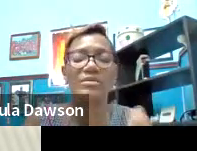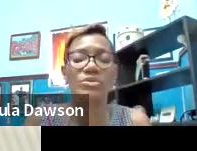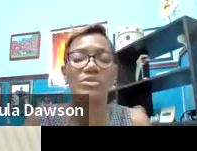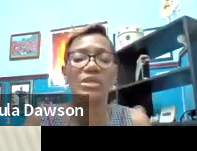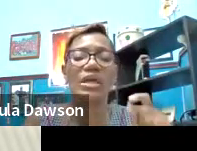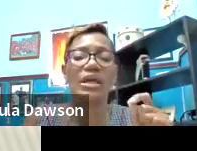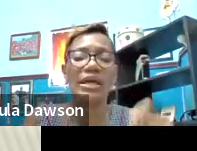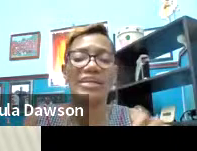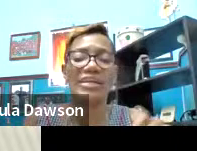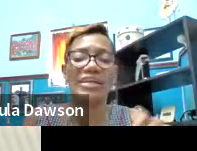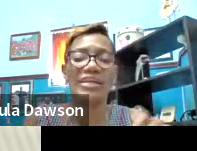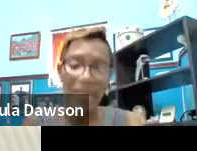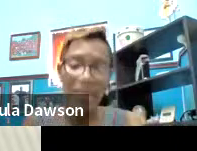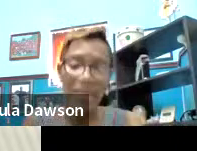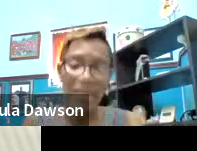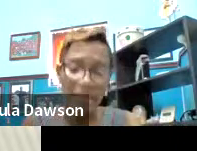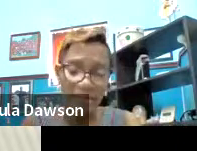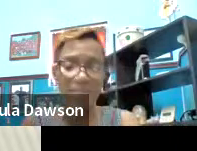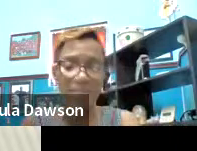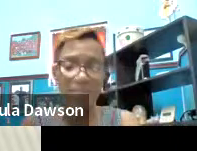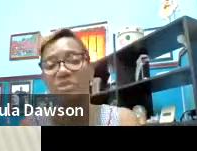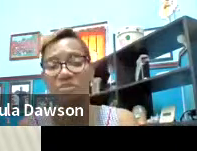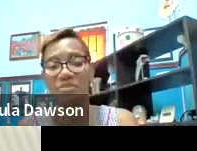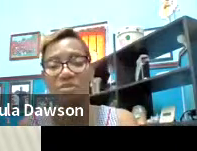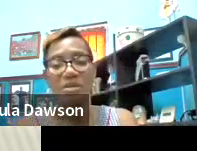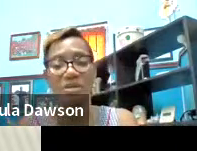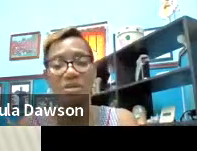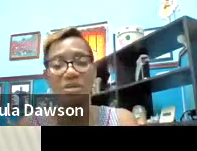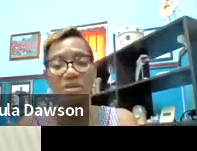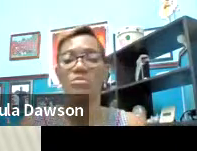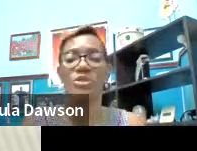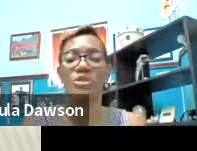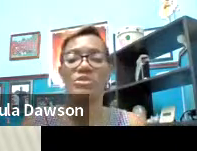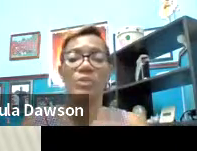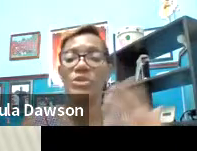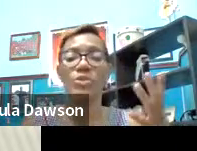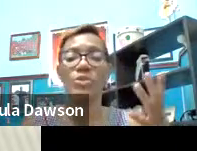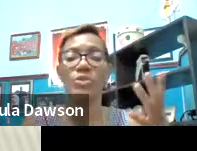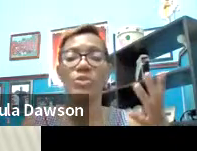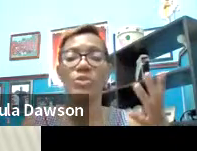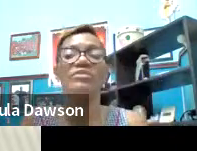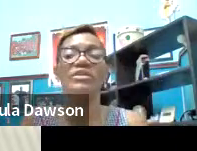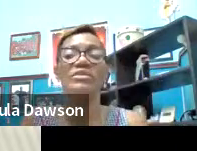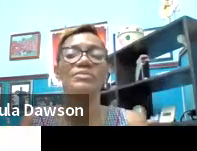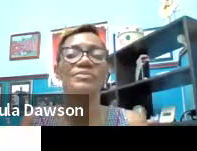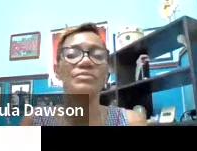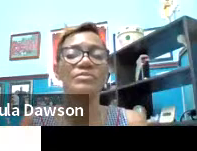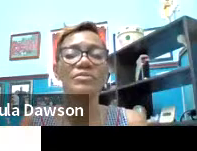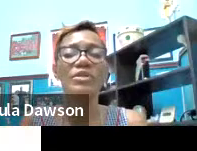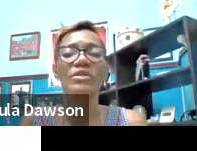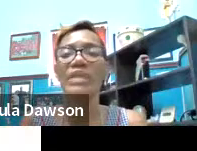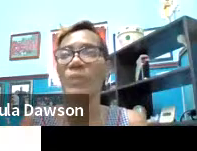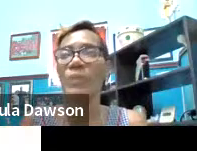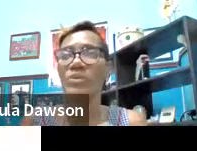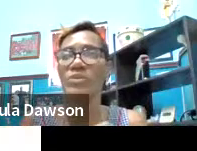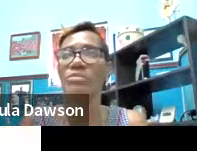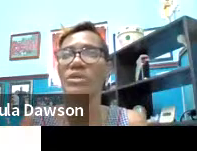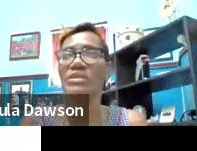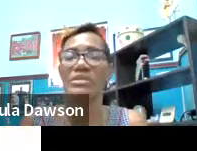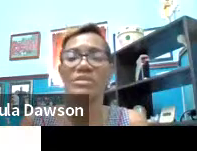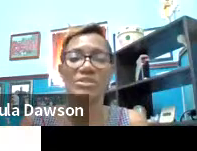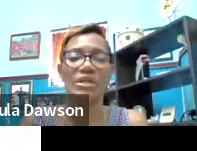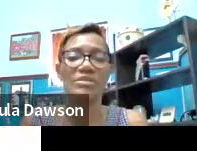that lethal dose has to be directly in the blood vessel, not in the muscle. And we don't go into the blood vessel. Now we go